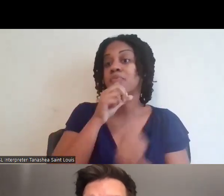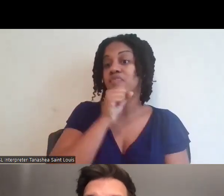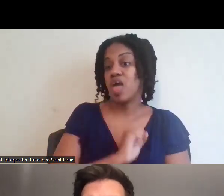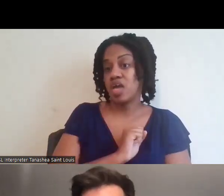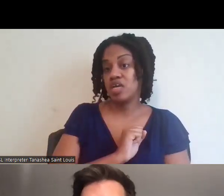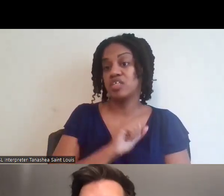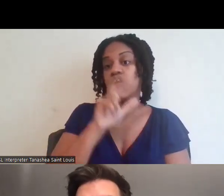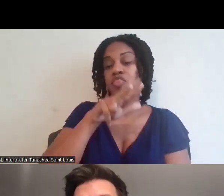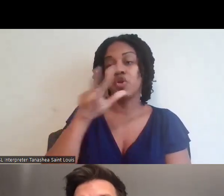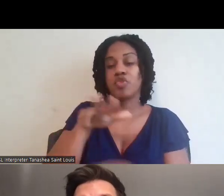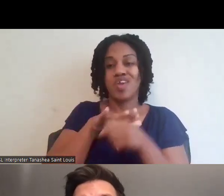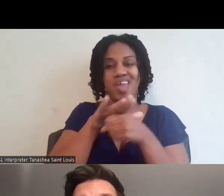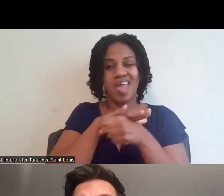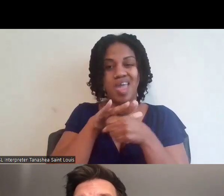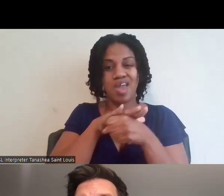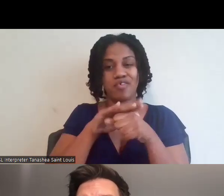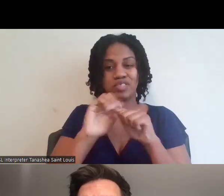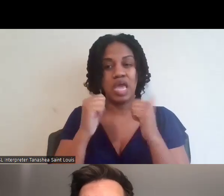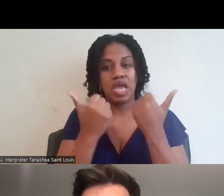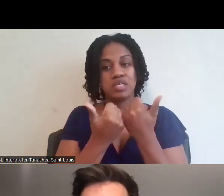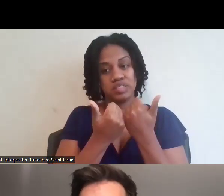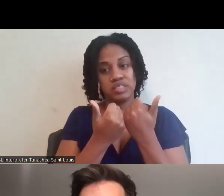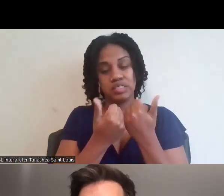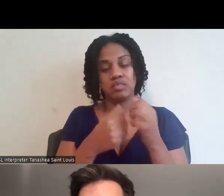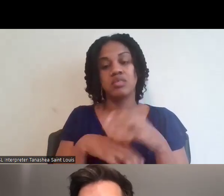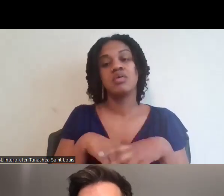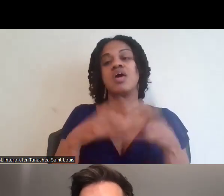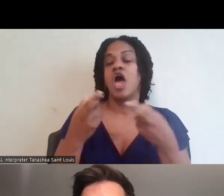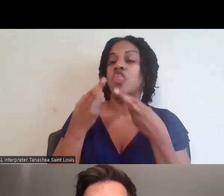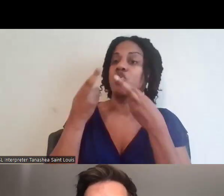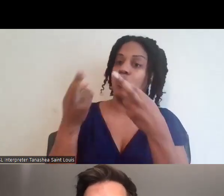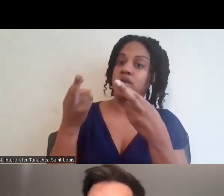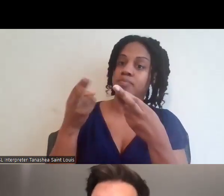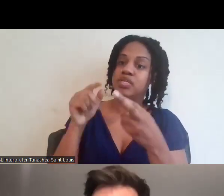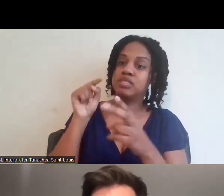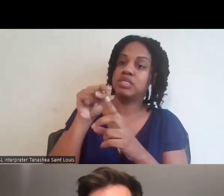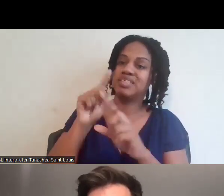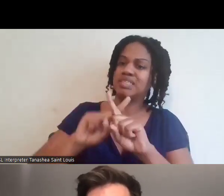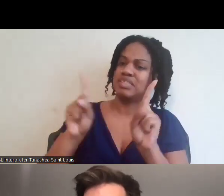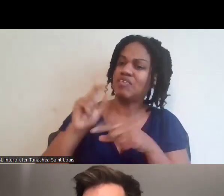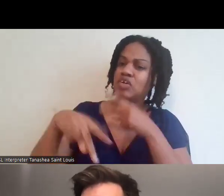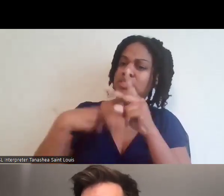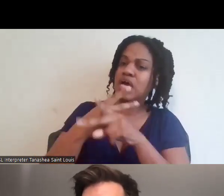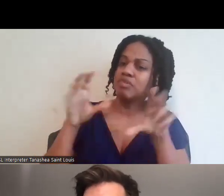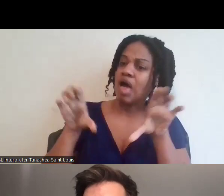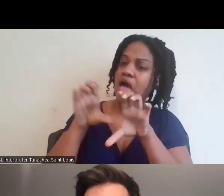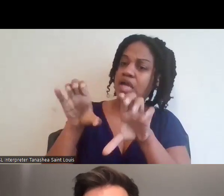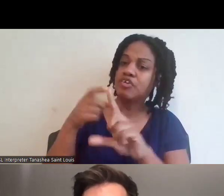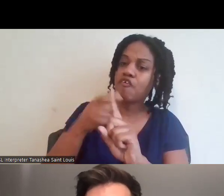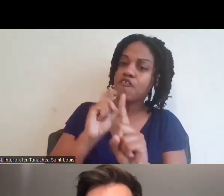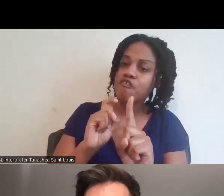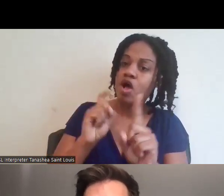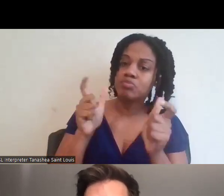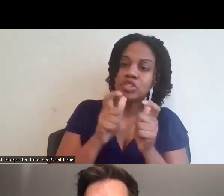the 33 area agencies on aging. And the recommendations really span different types of action, from sort of